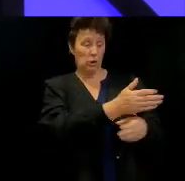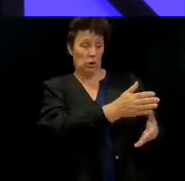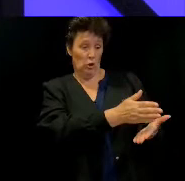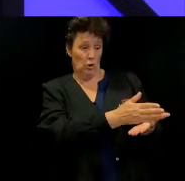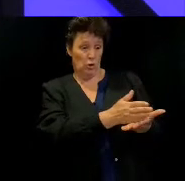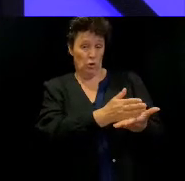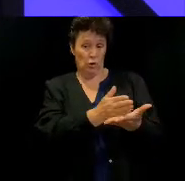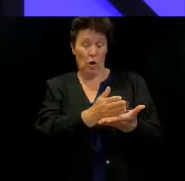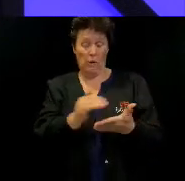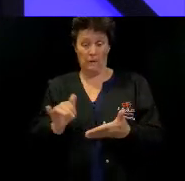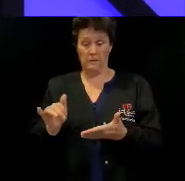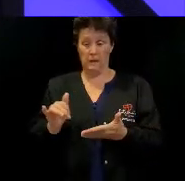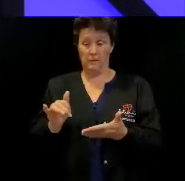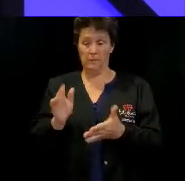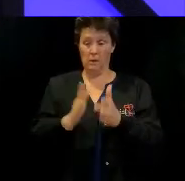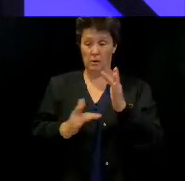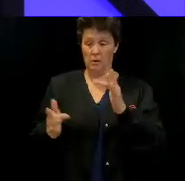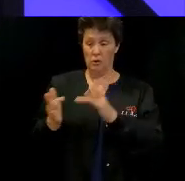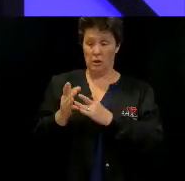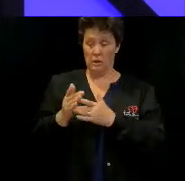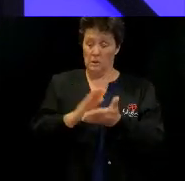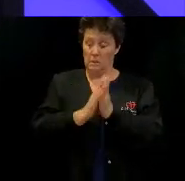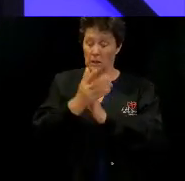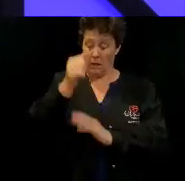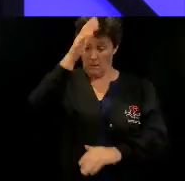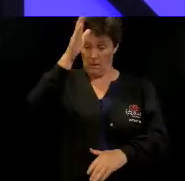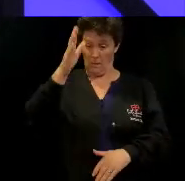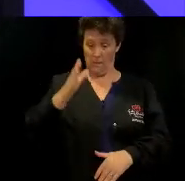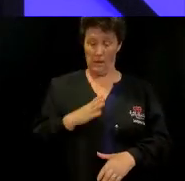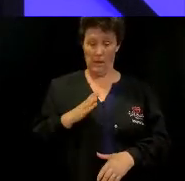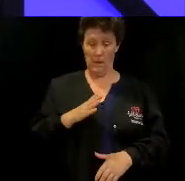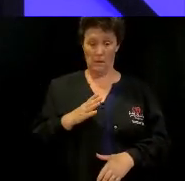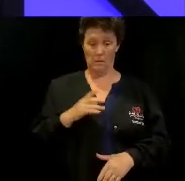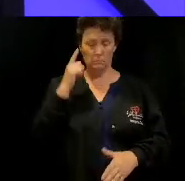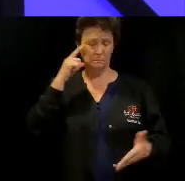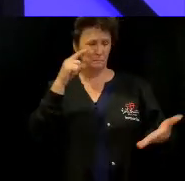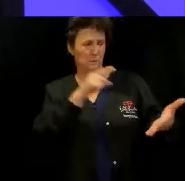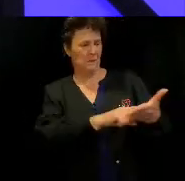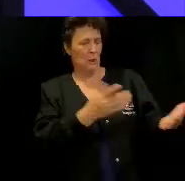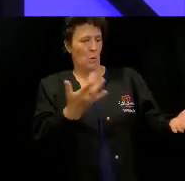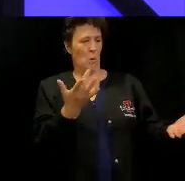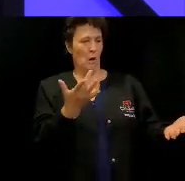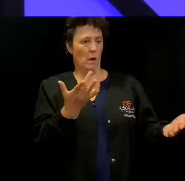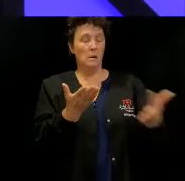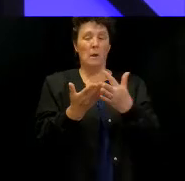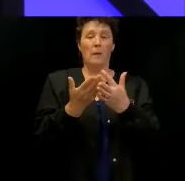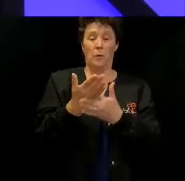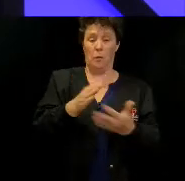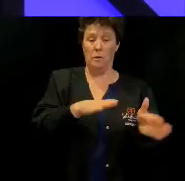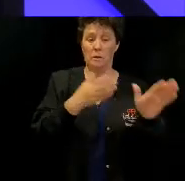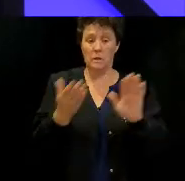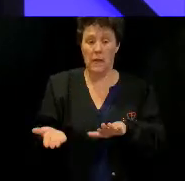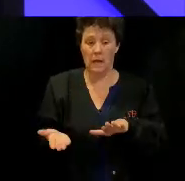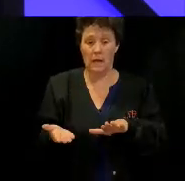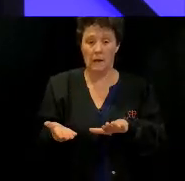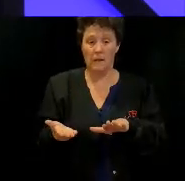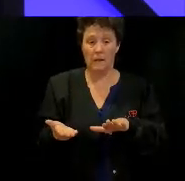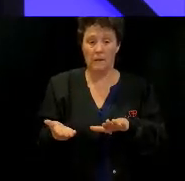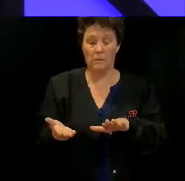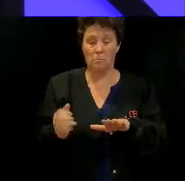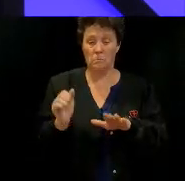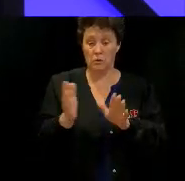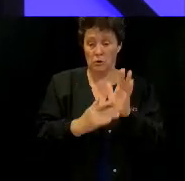a man, took on flesh and blood. Now notice why. That through death he might destroy